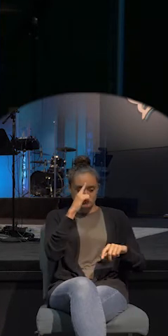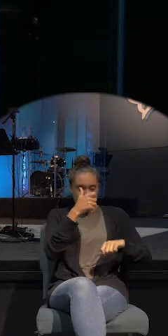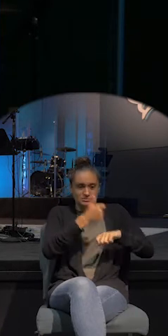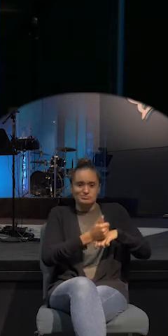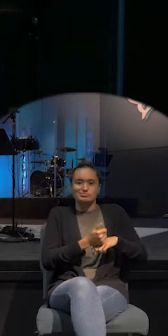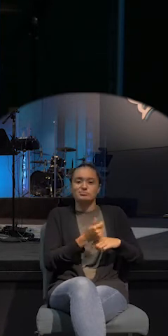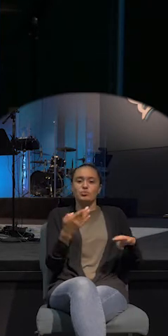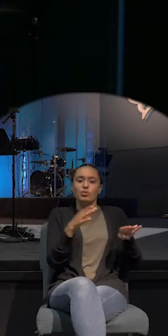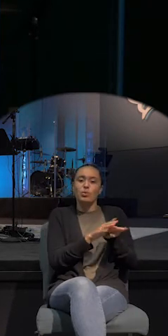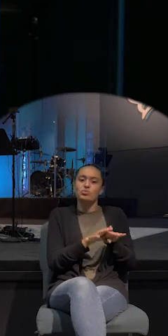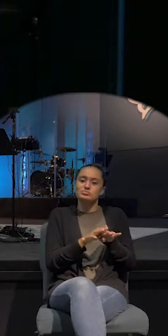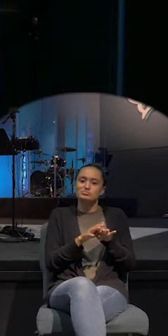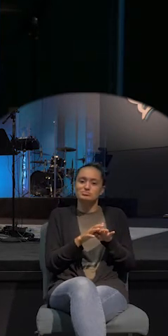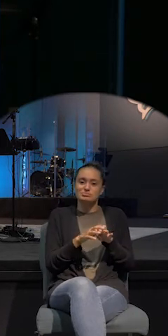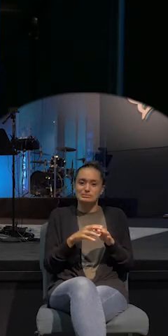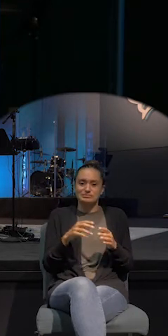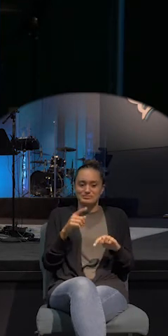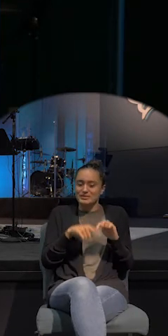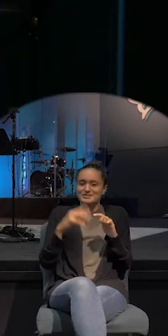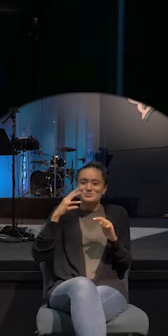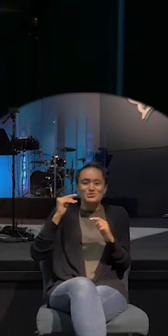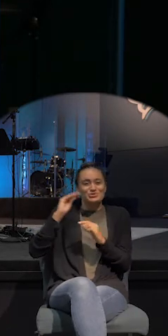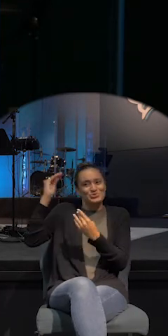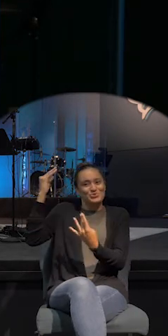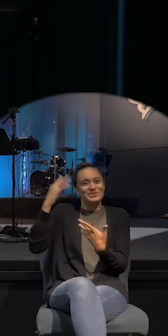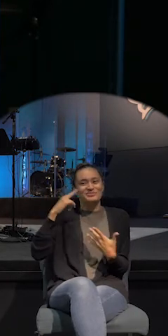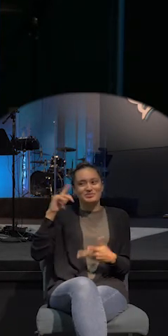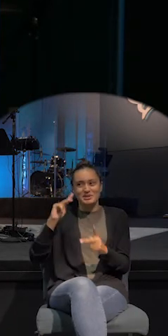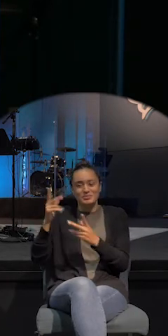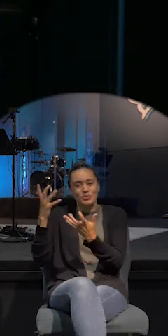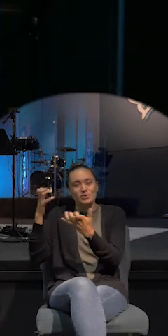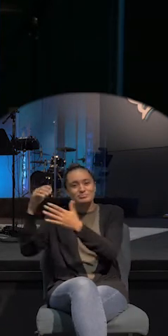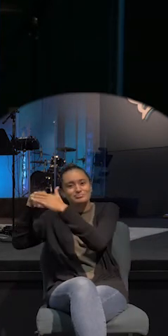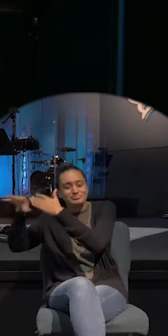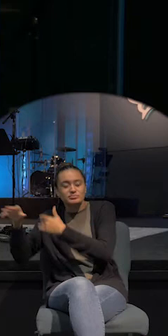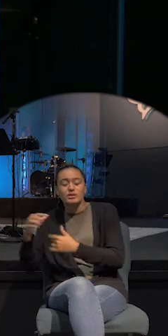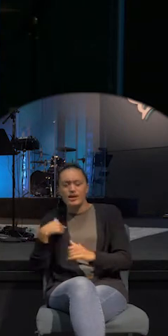those who would enter in. When I first got saved,